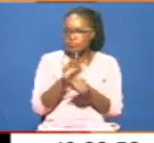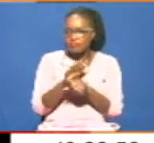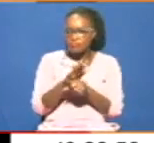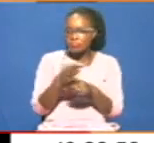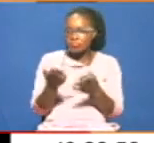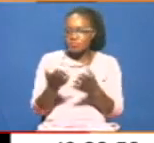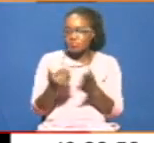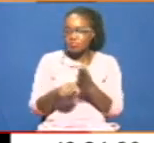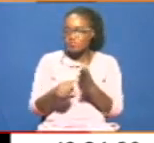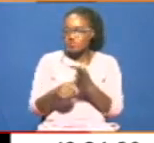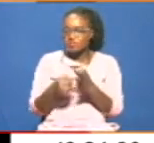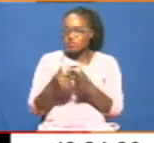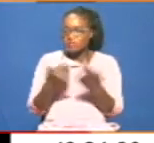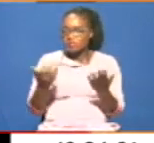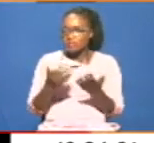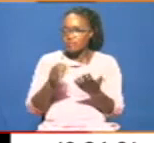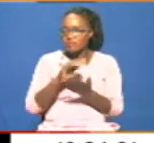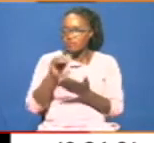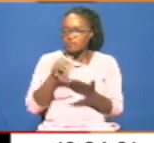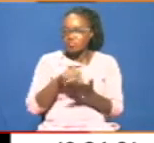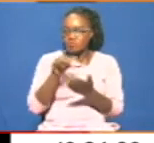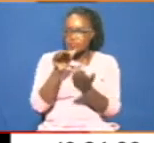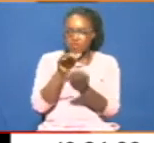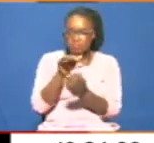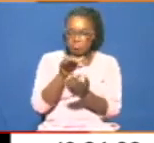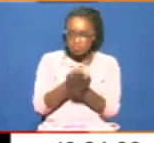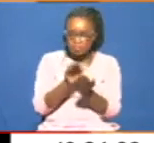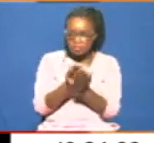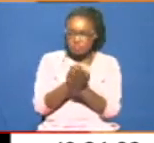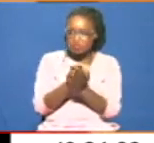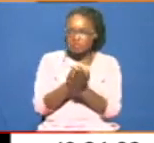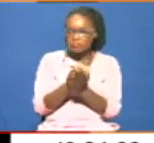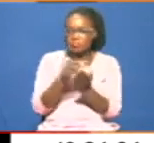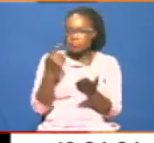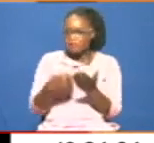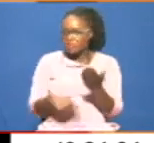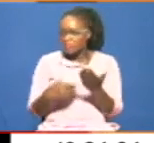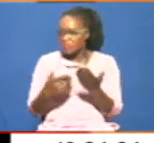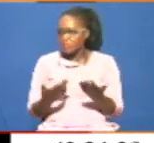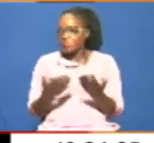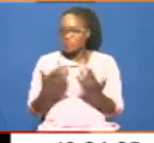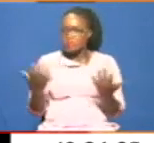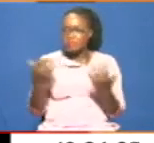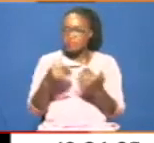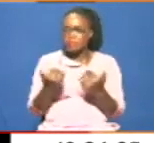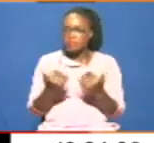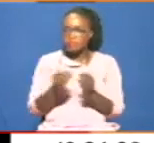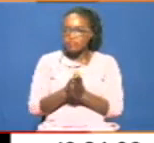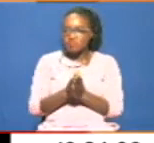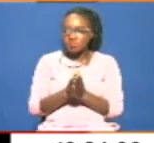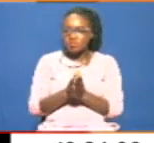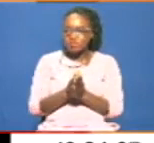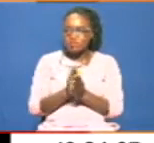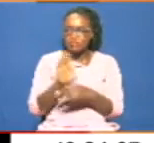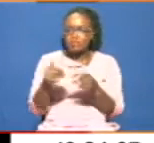bit. You know, taxation. Mm-hmm. If I were to talk on behalf of all the players in the